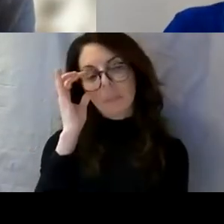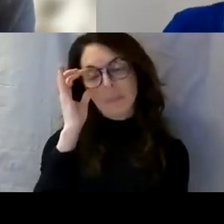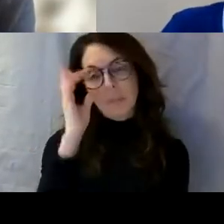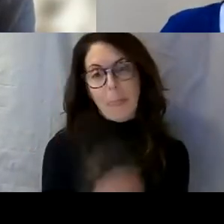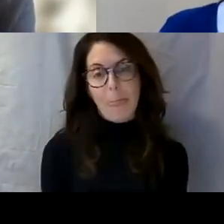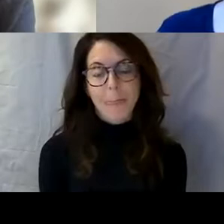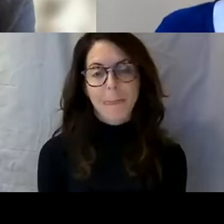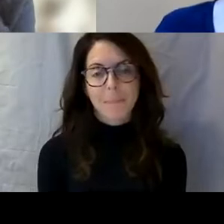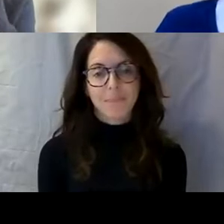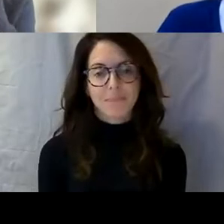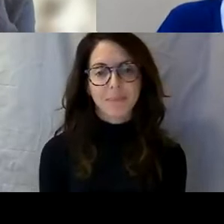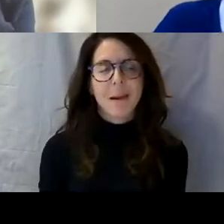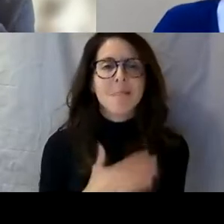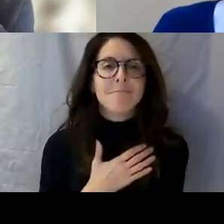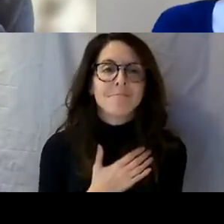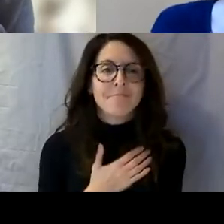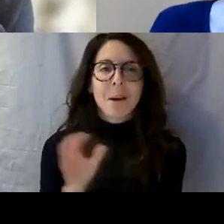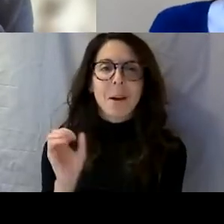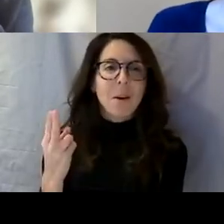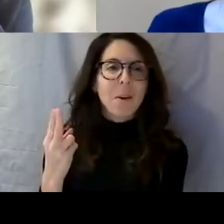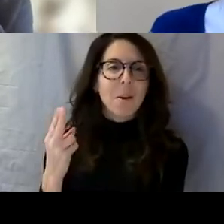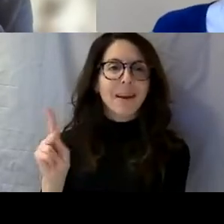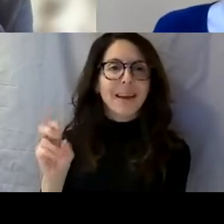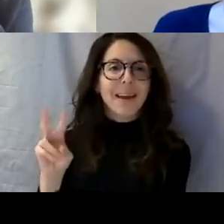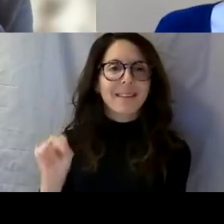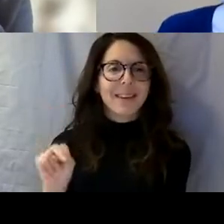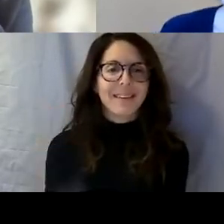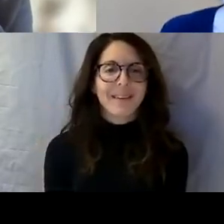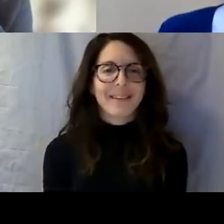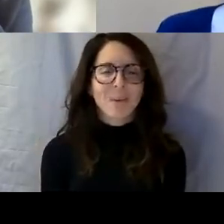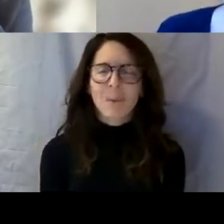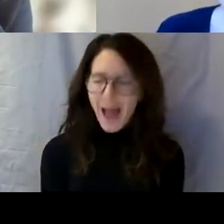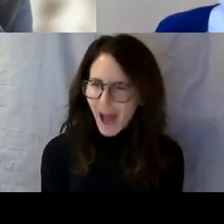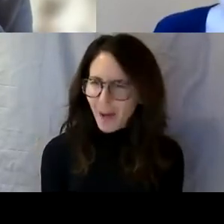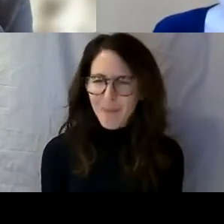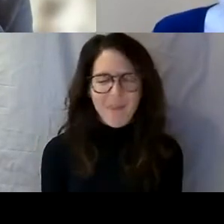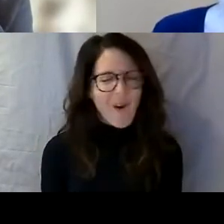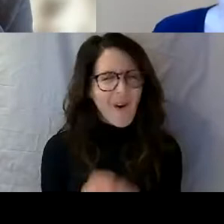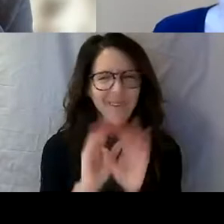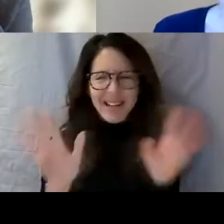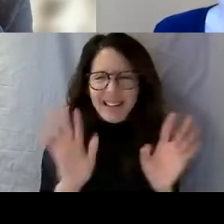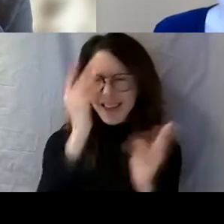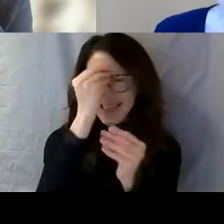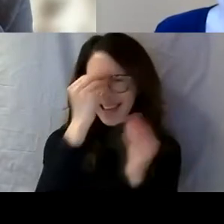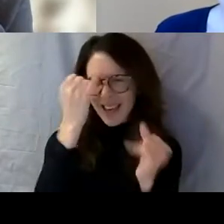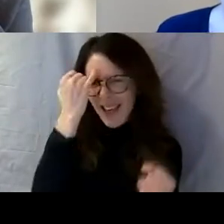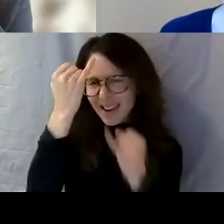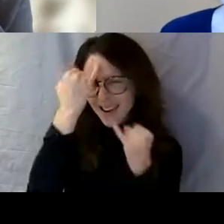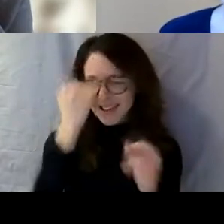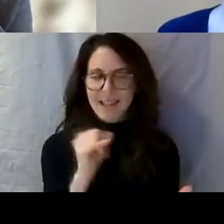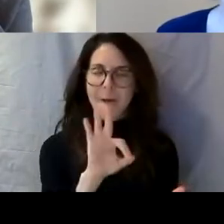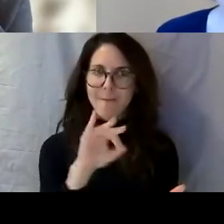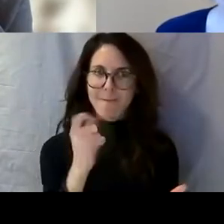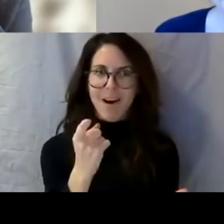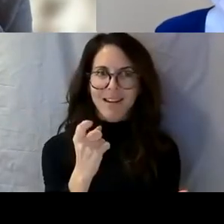Oh, Kevin. What fox-like wonderful ideas. I wish you were